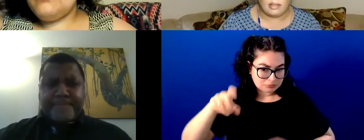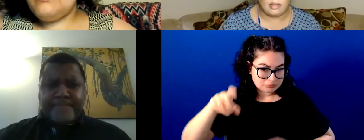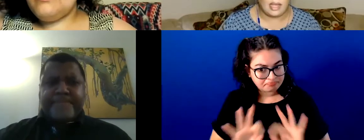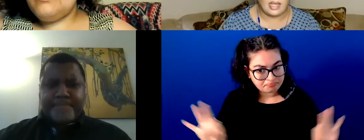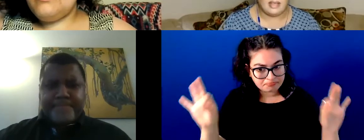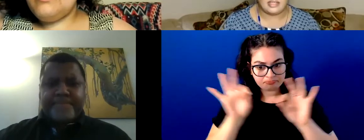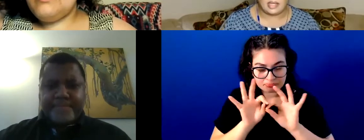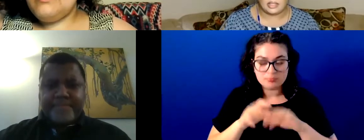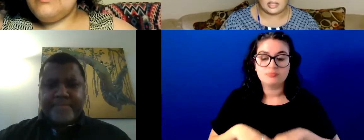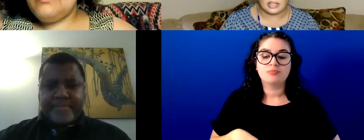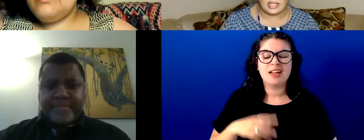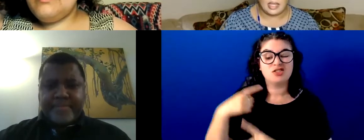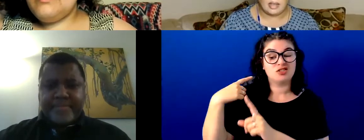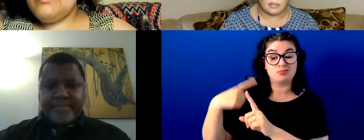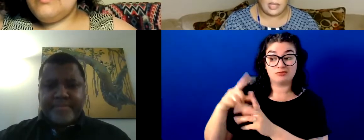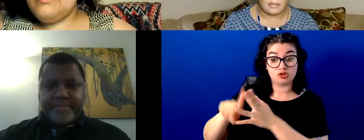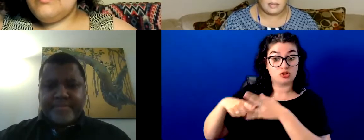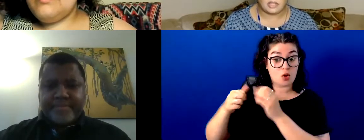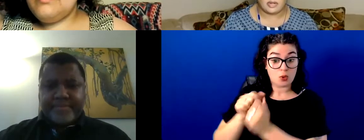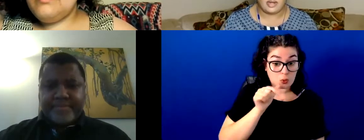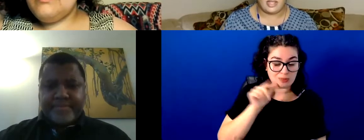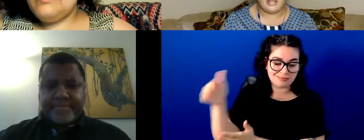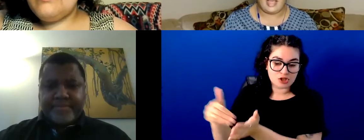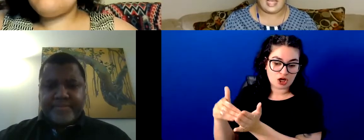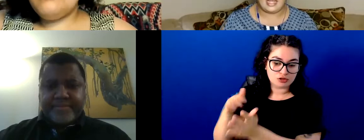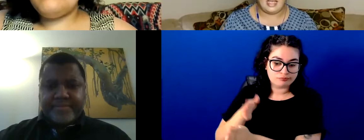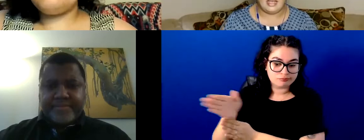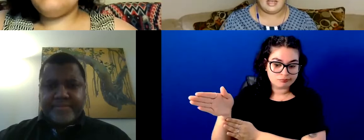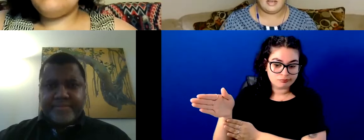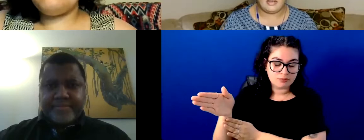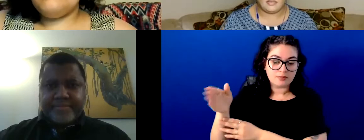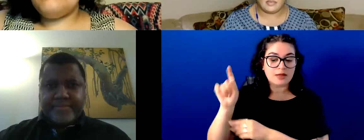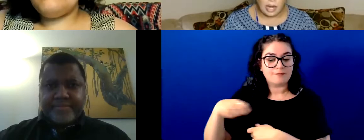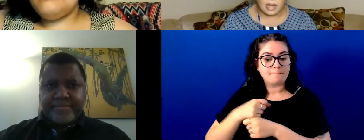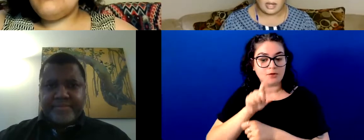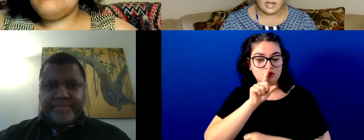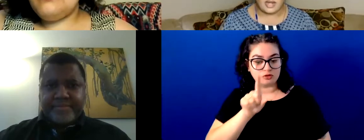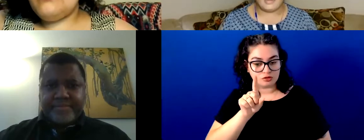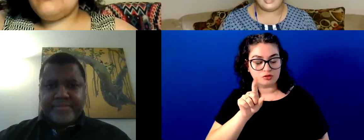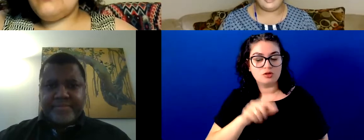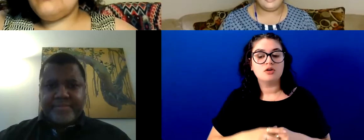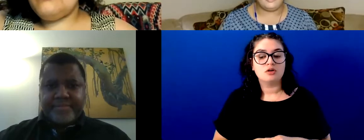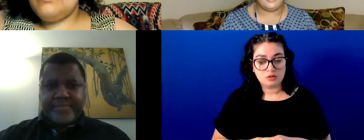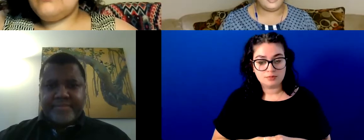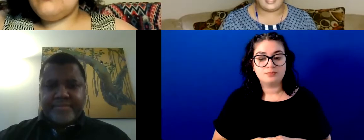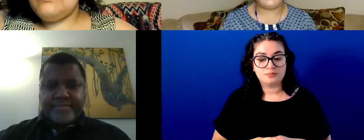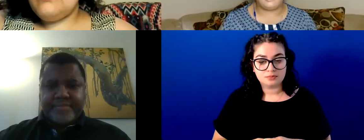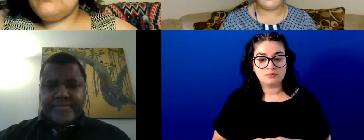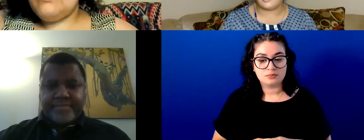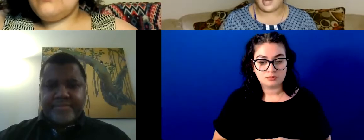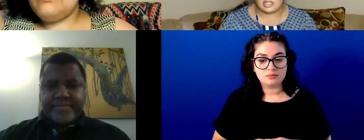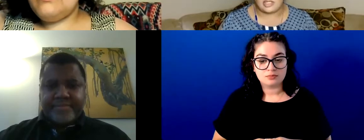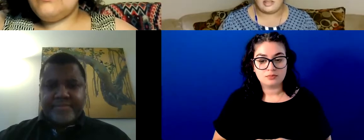with the doctors, we have to make sure that when we are ready to do whatever part